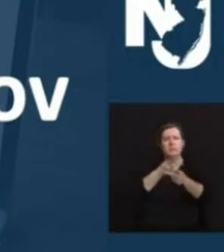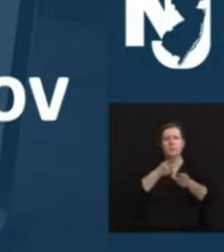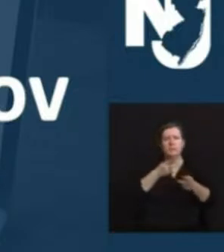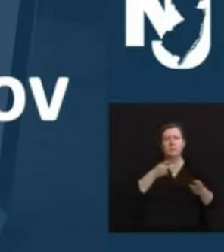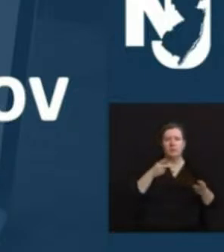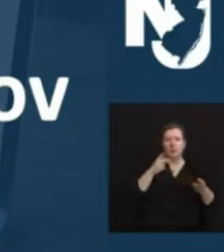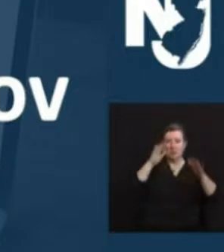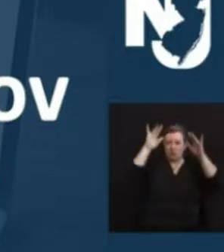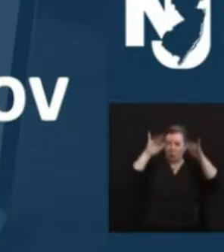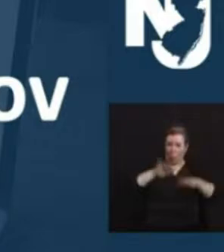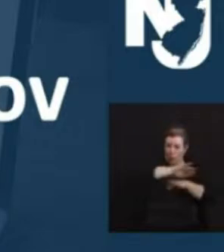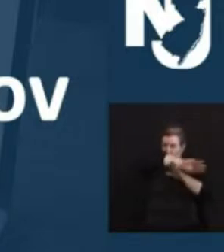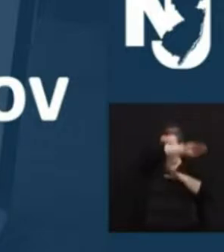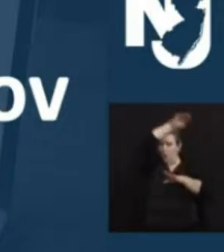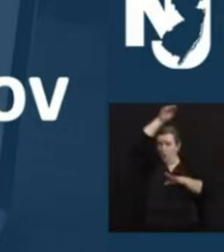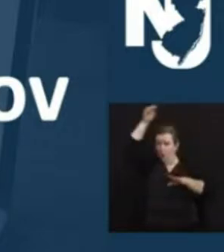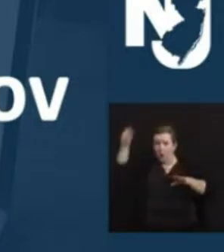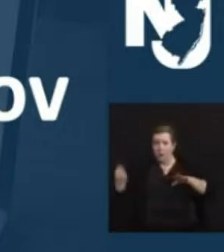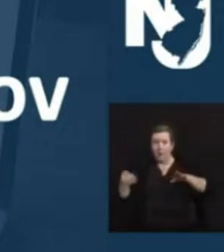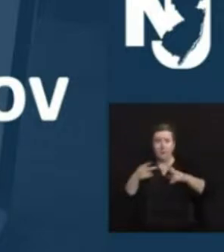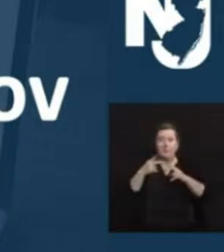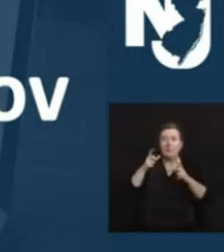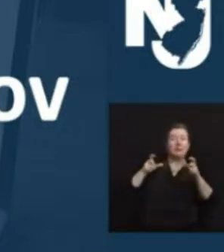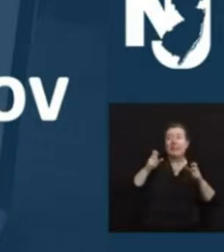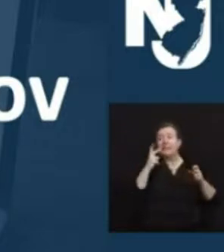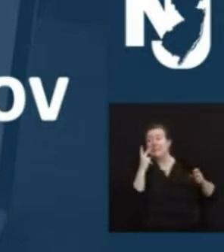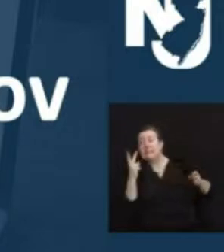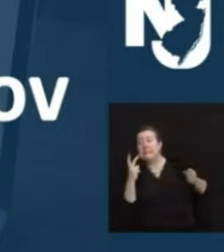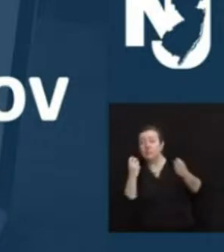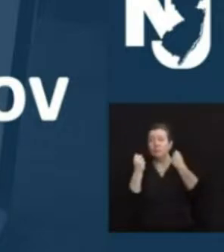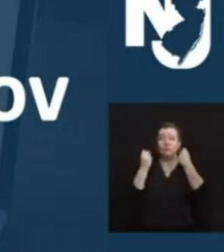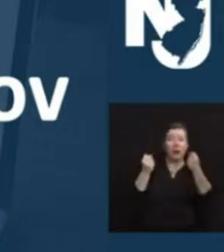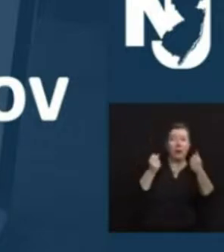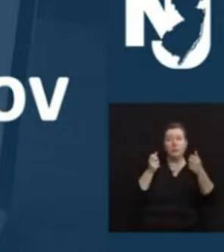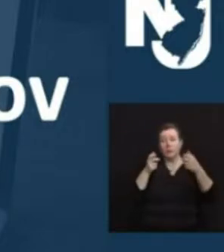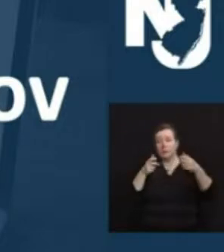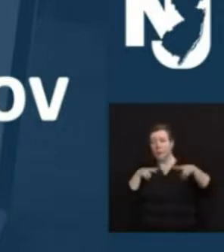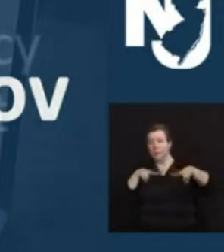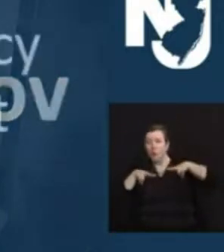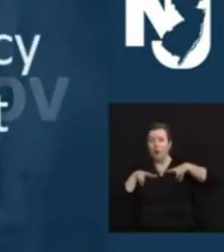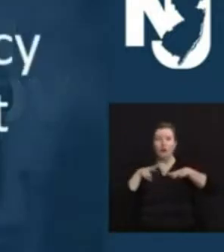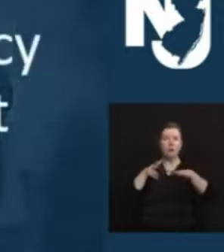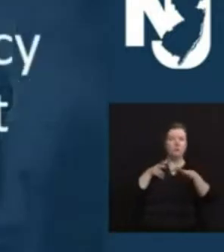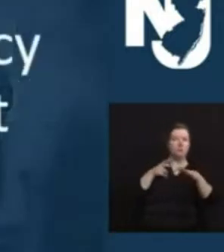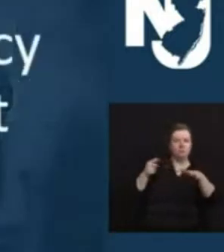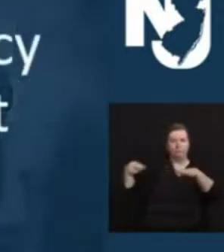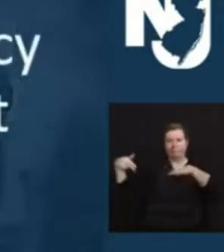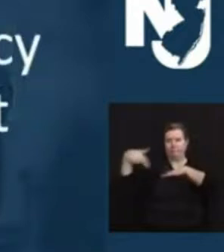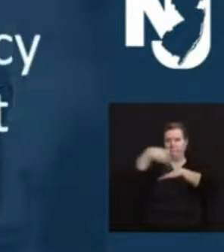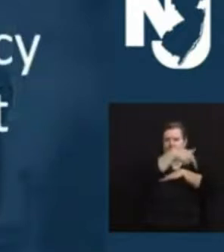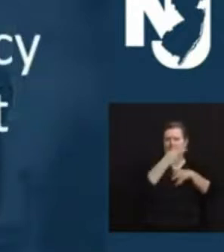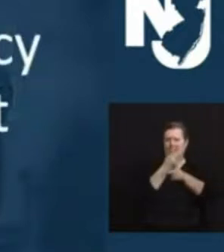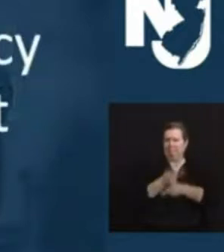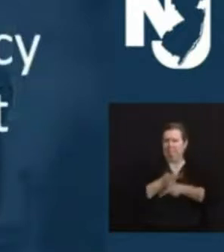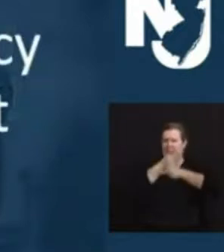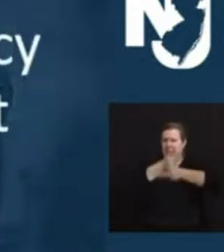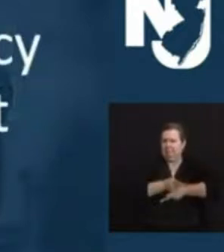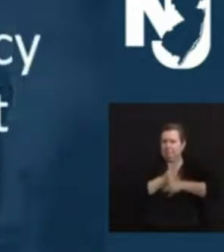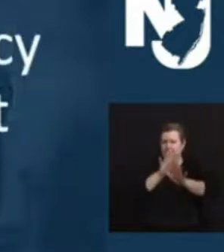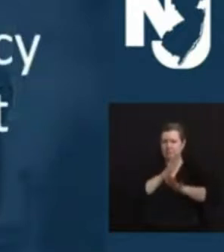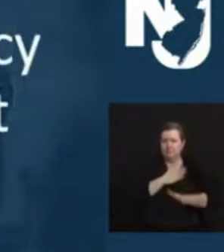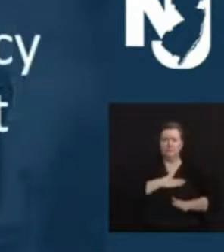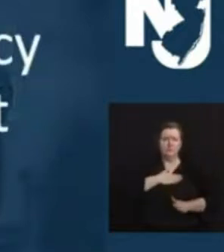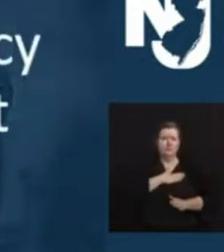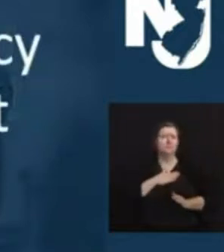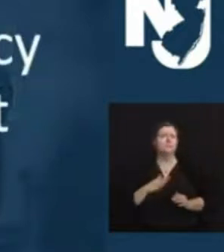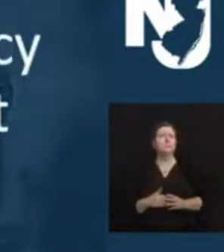some snow melt into ice. The storm-related state of emergency will remain in effect as we